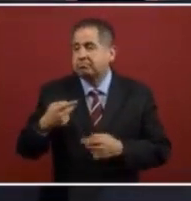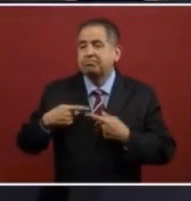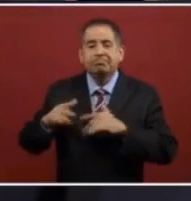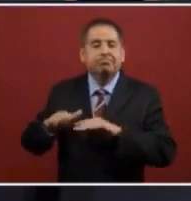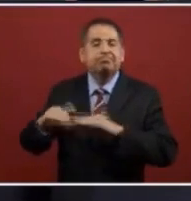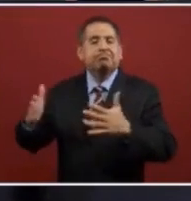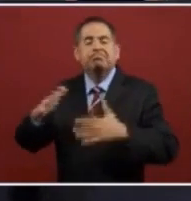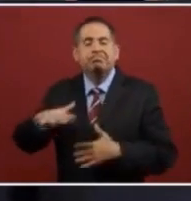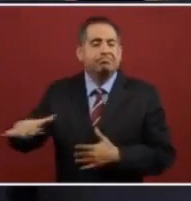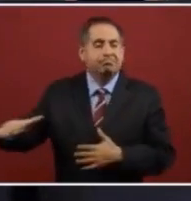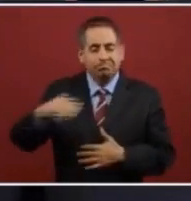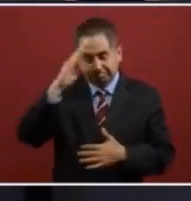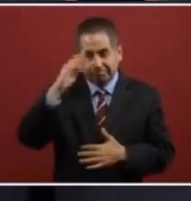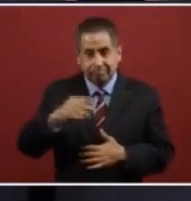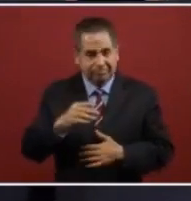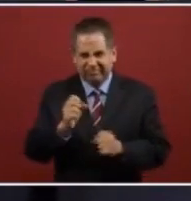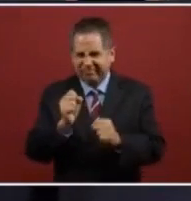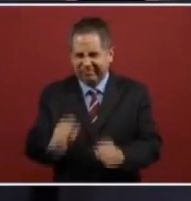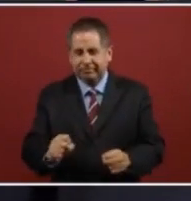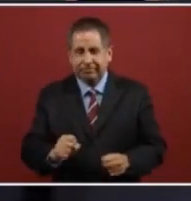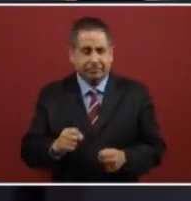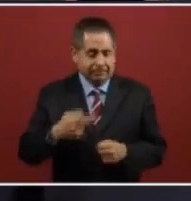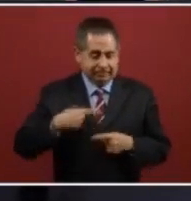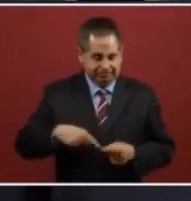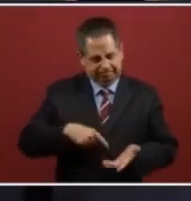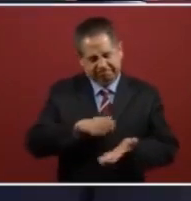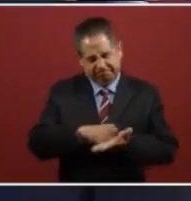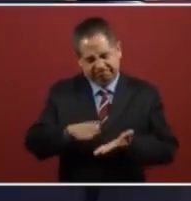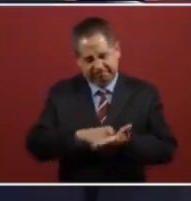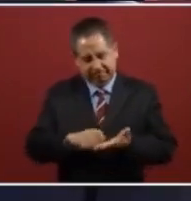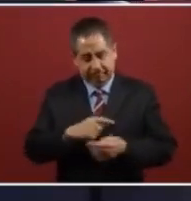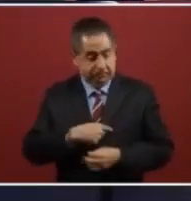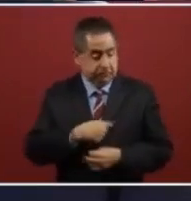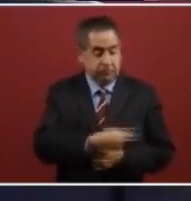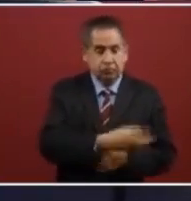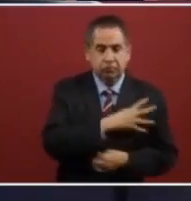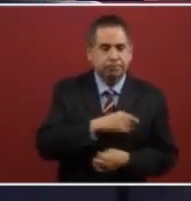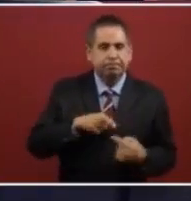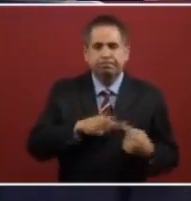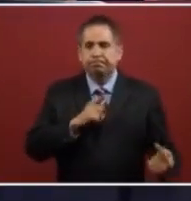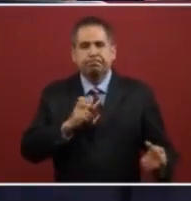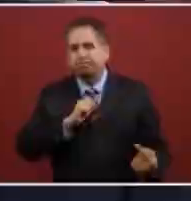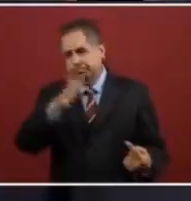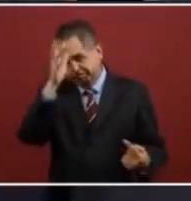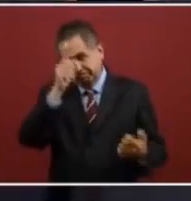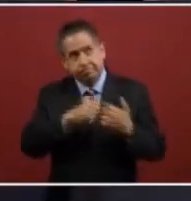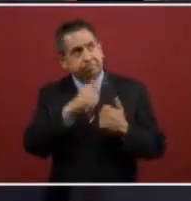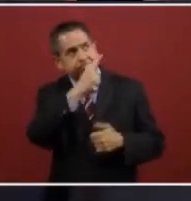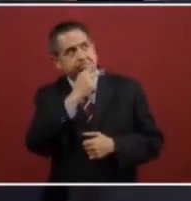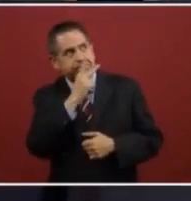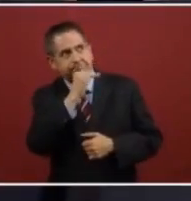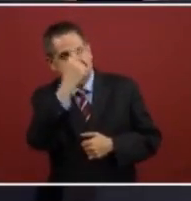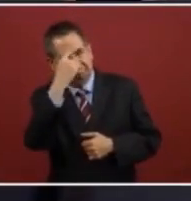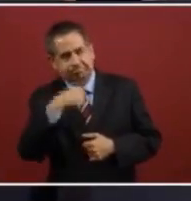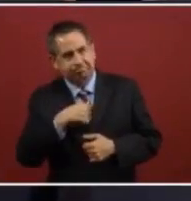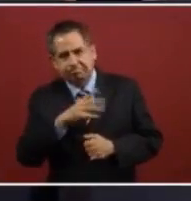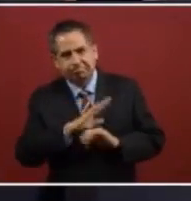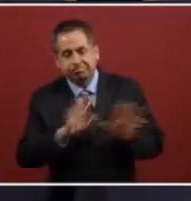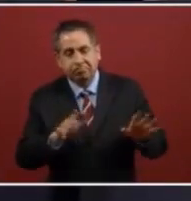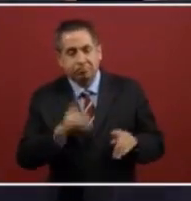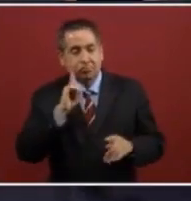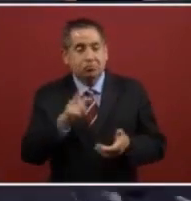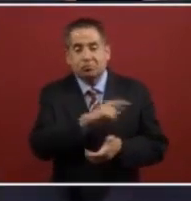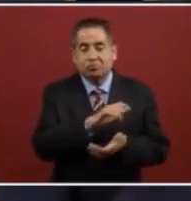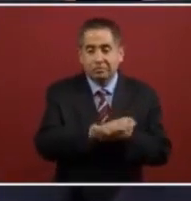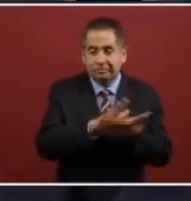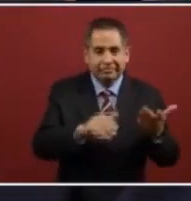que hay control. columnistas I'm sure there's que sus columnists or hijos no press coinciden people con ellos. that their children don't even agree with Sus them. esposas,